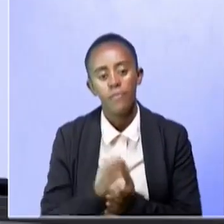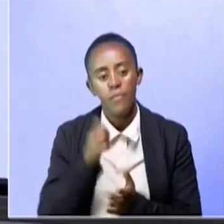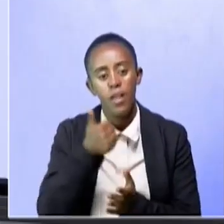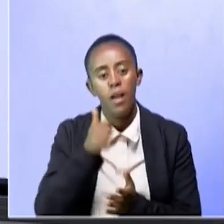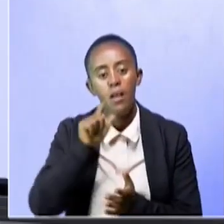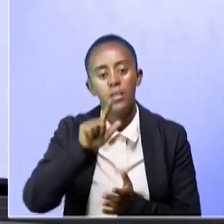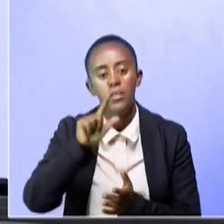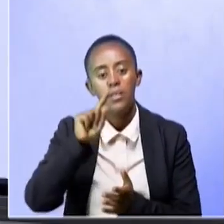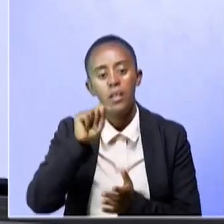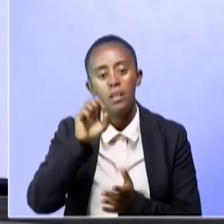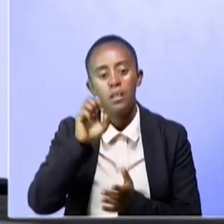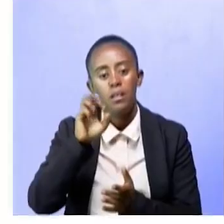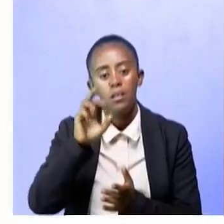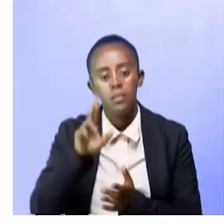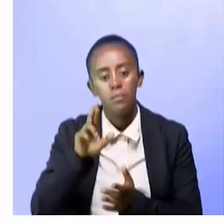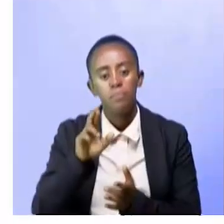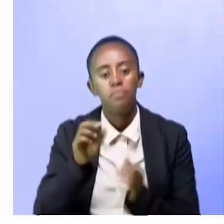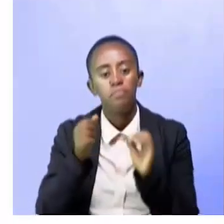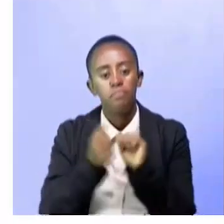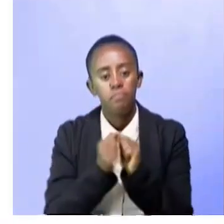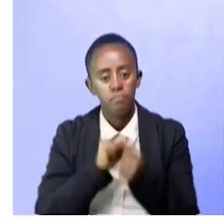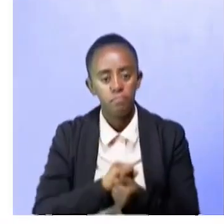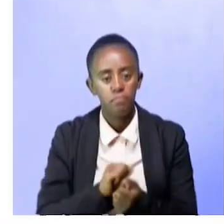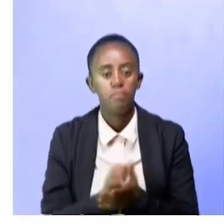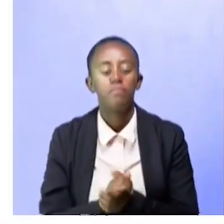Alter. Yeah?